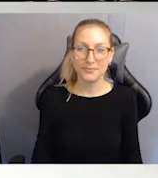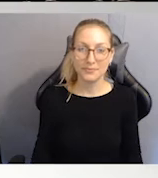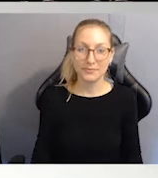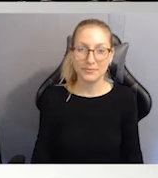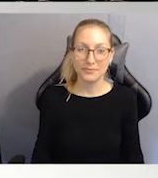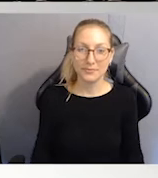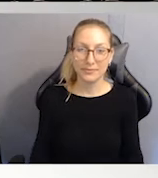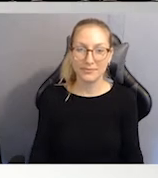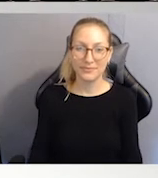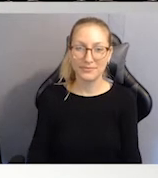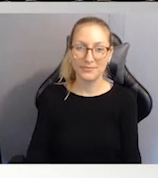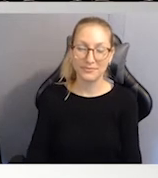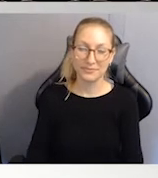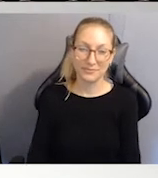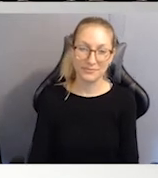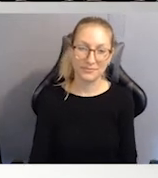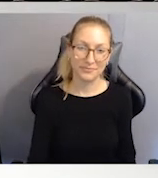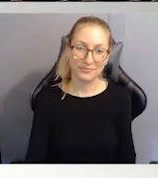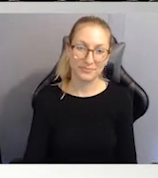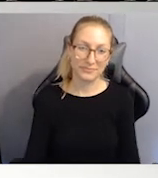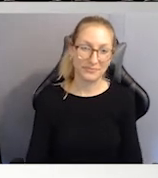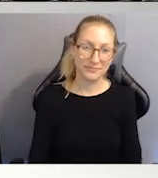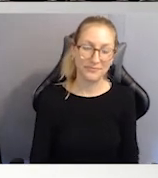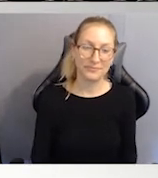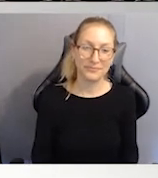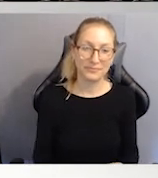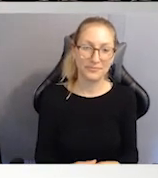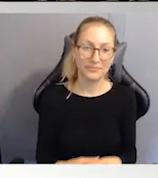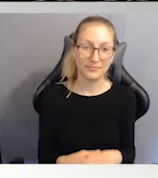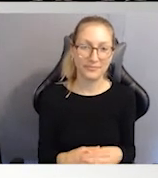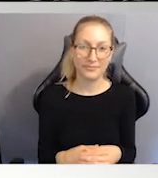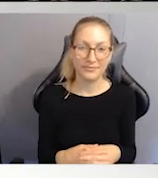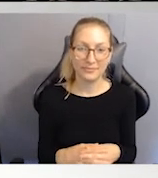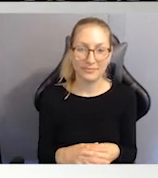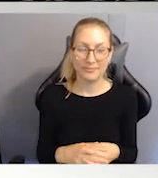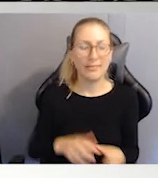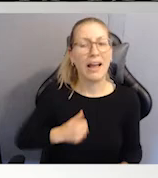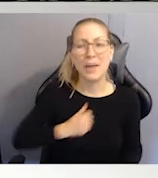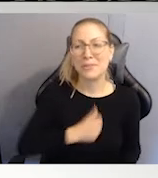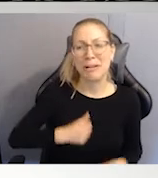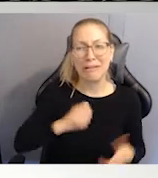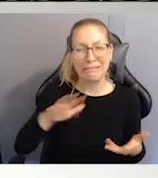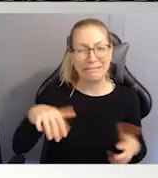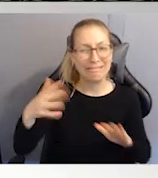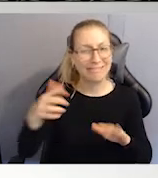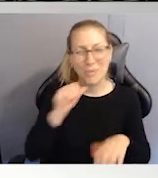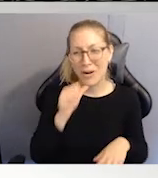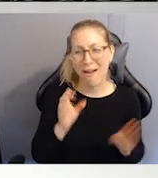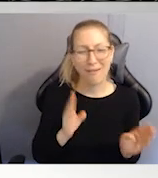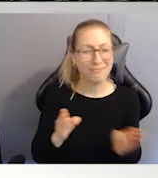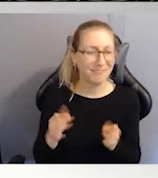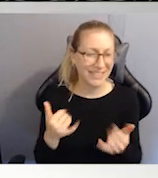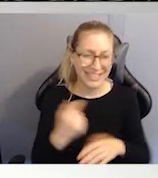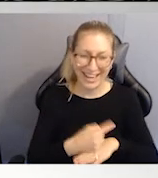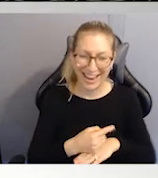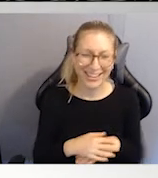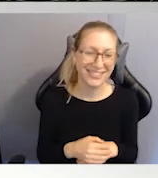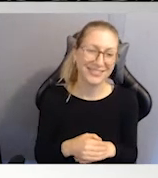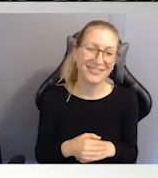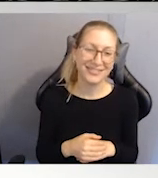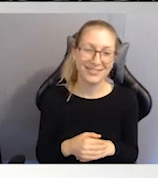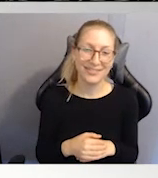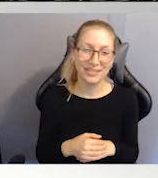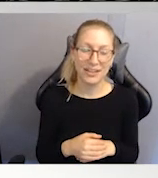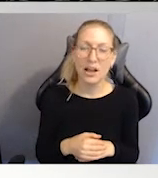I'm coming for you, honey. She's running. She made And I'm sorry we were unorganized. We are unorganized today. There you go. I'm